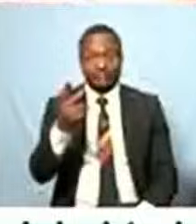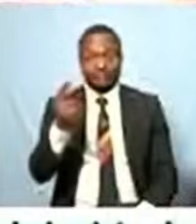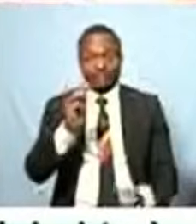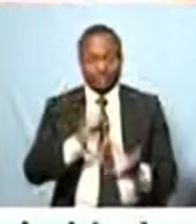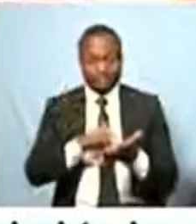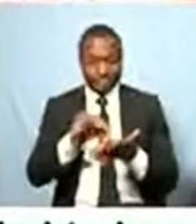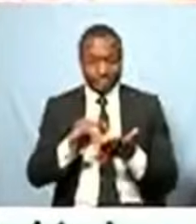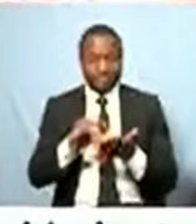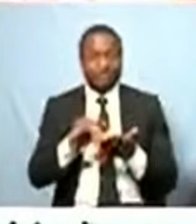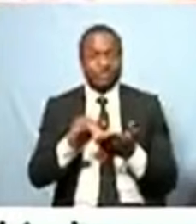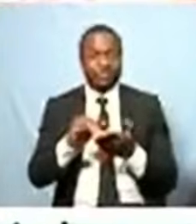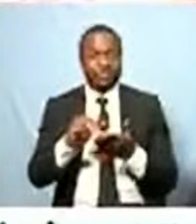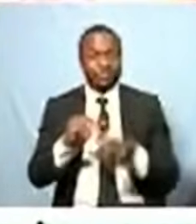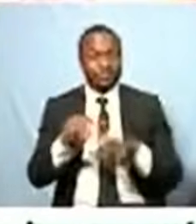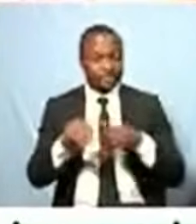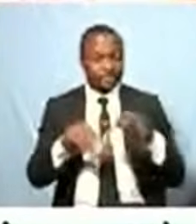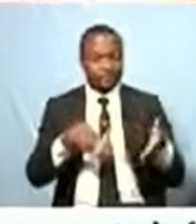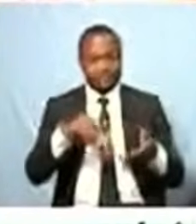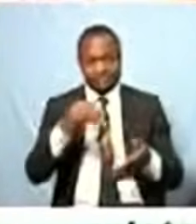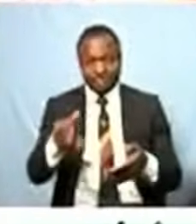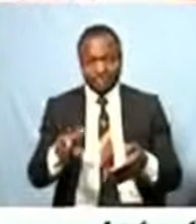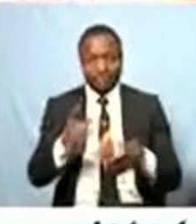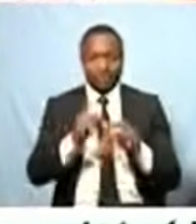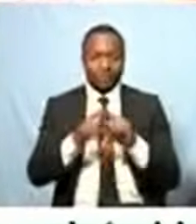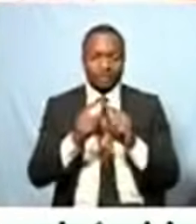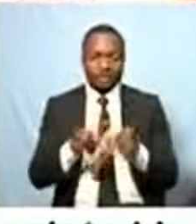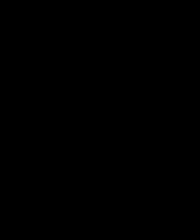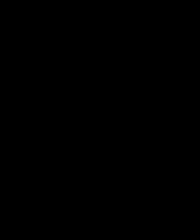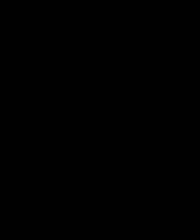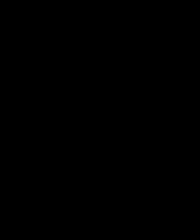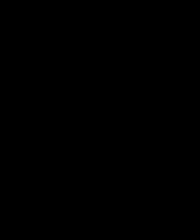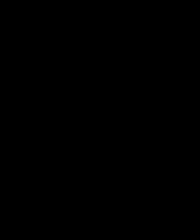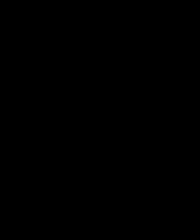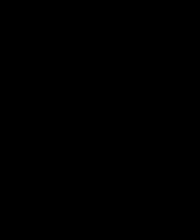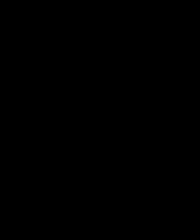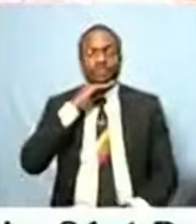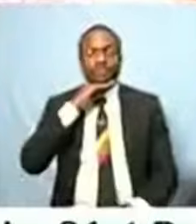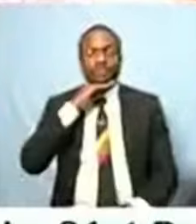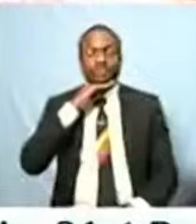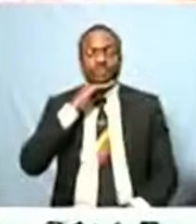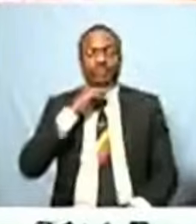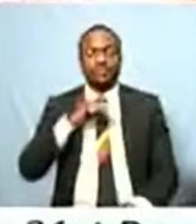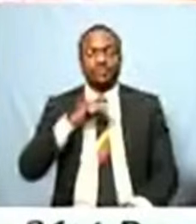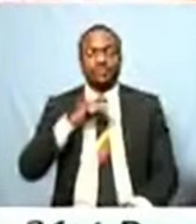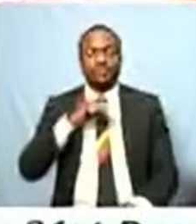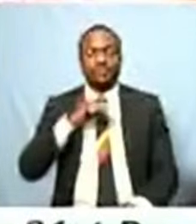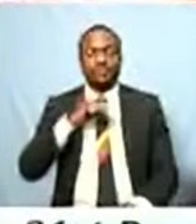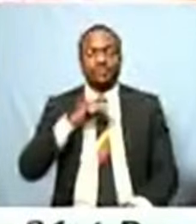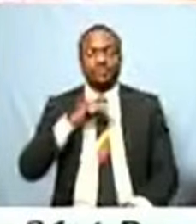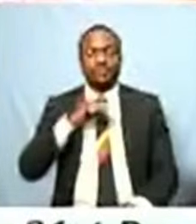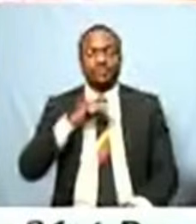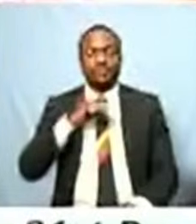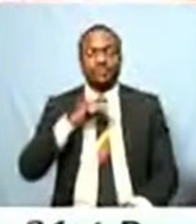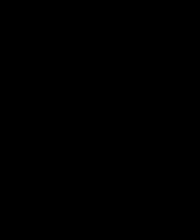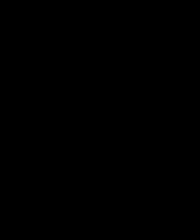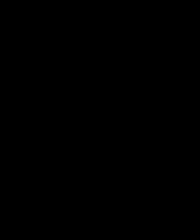was disbursed, but it was not even under force account.